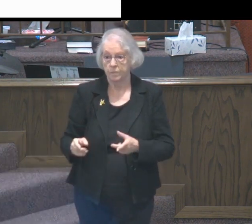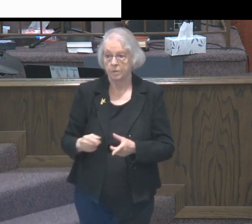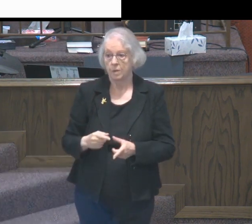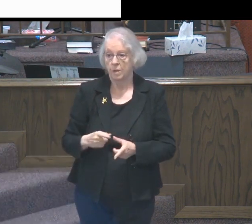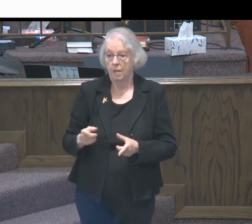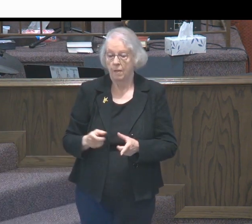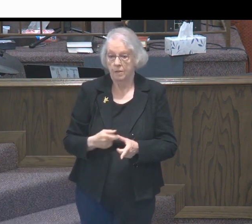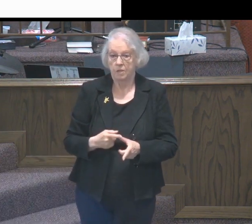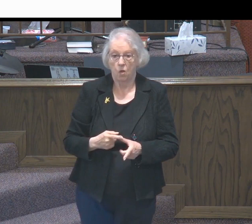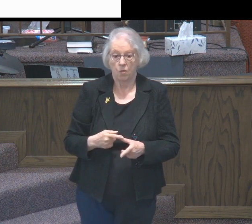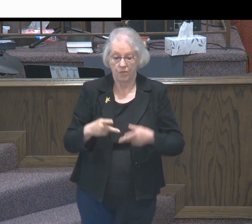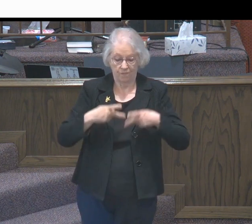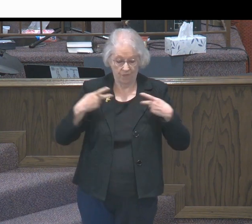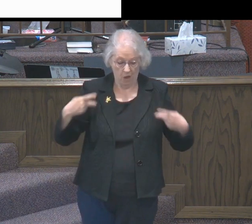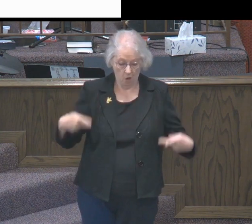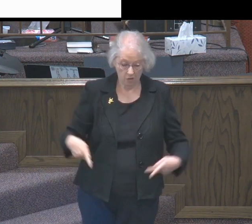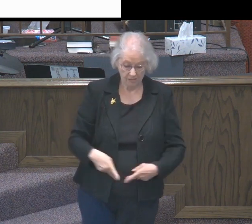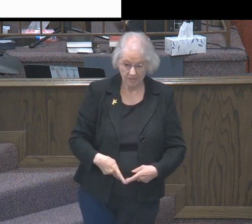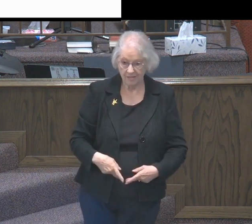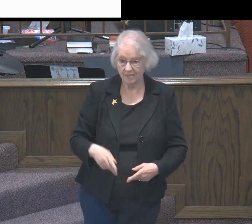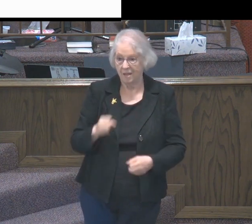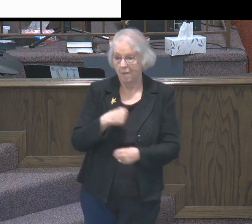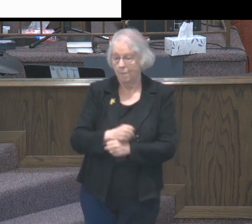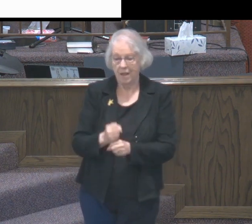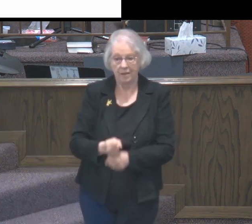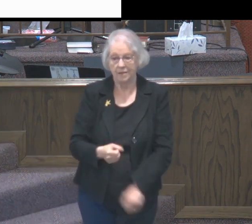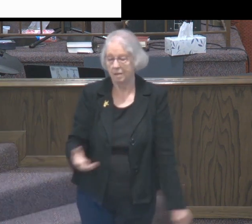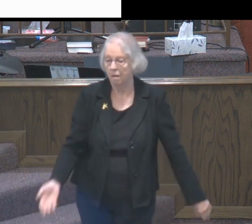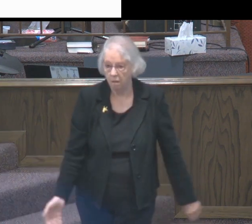Burdensome, oppressive, and impossible.